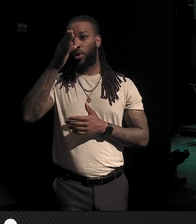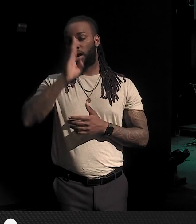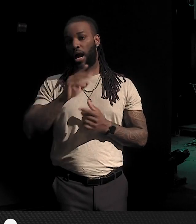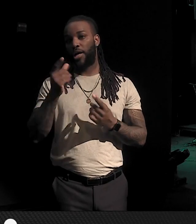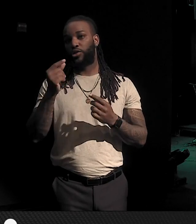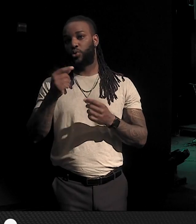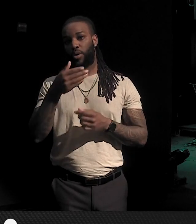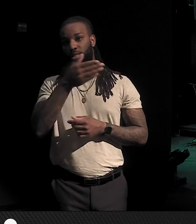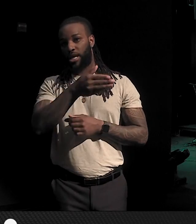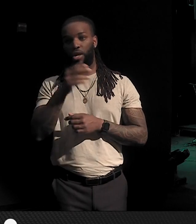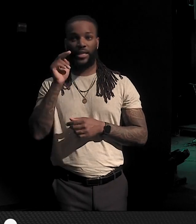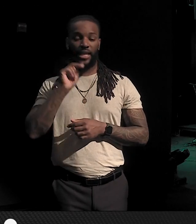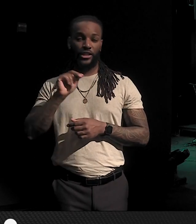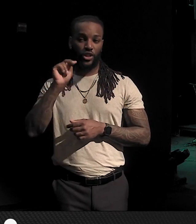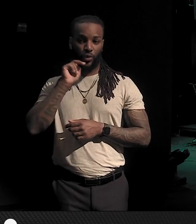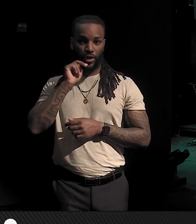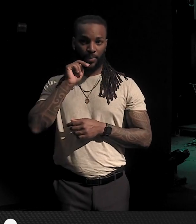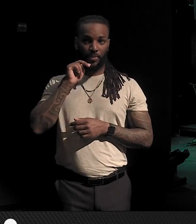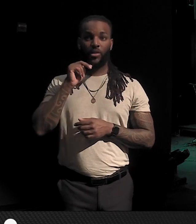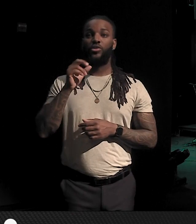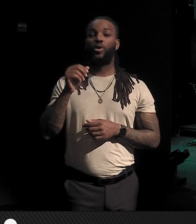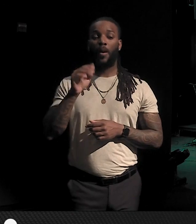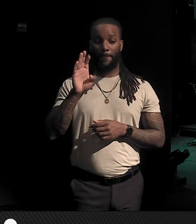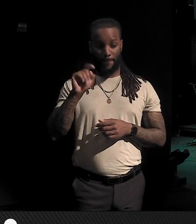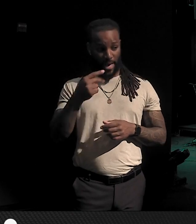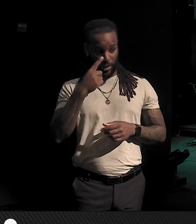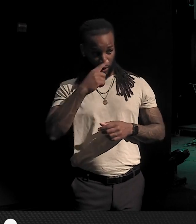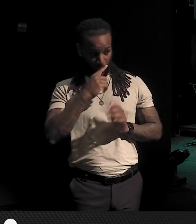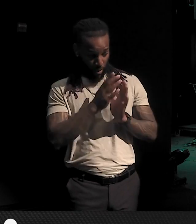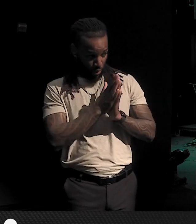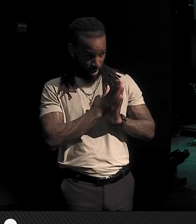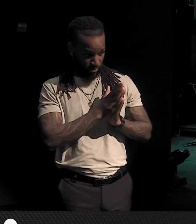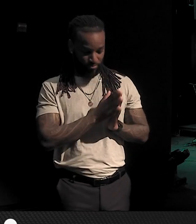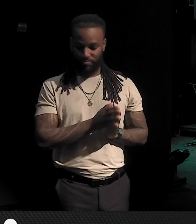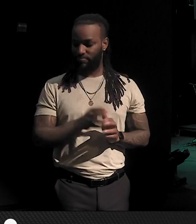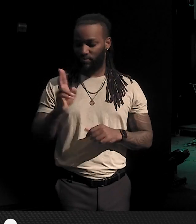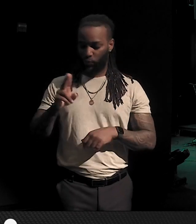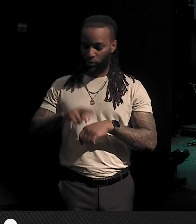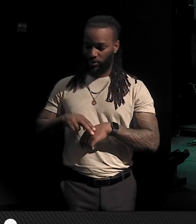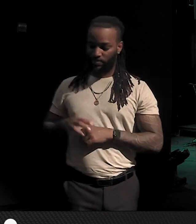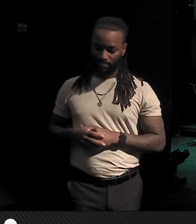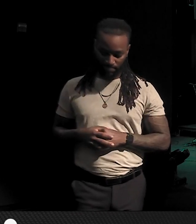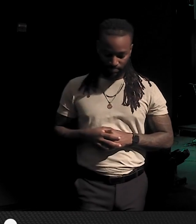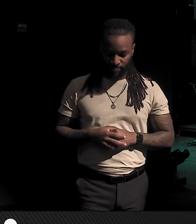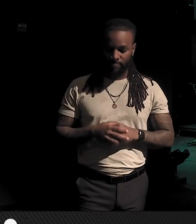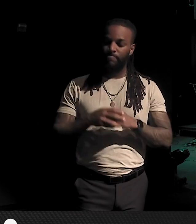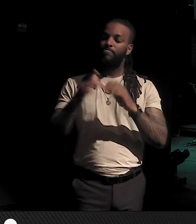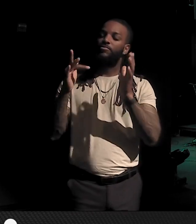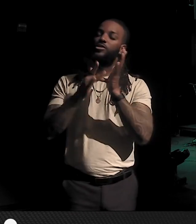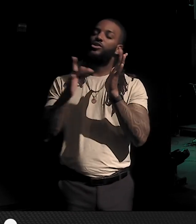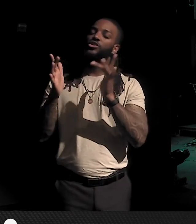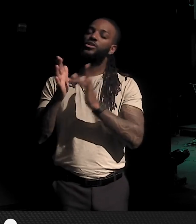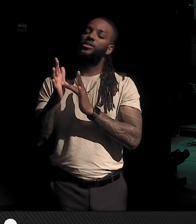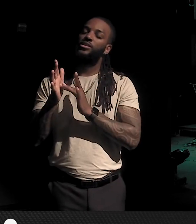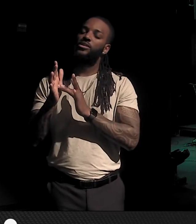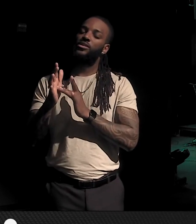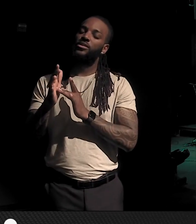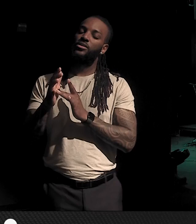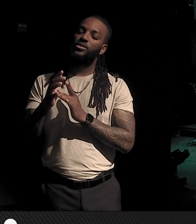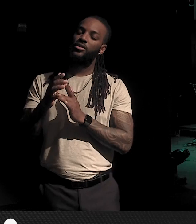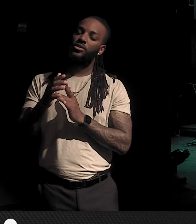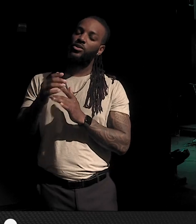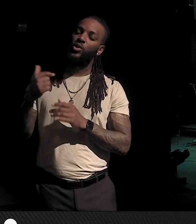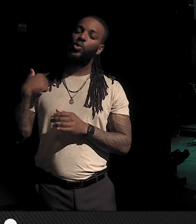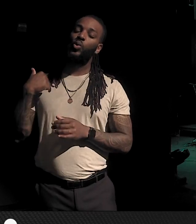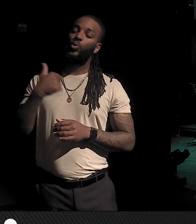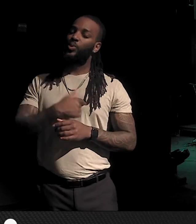doing in Nigeria. And so, Beth, will you lift us up today? Absolutely. Jesus, we bow before you and we just say